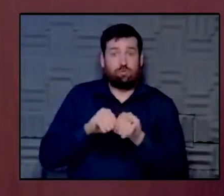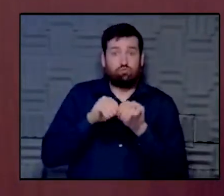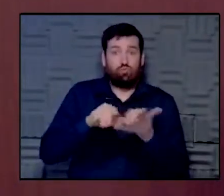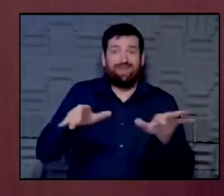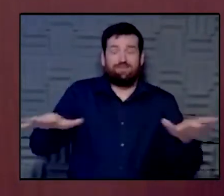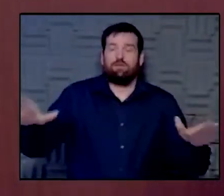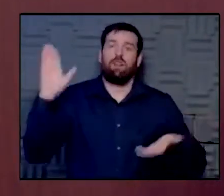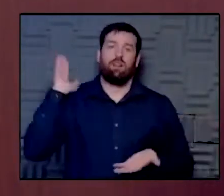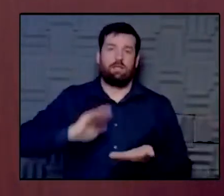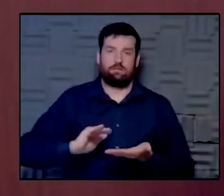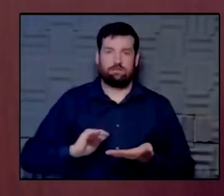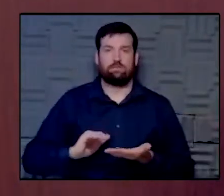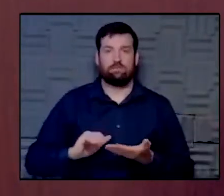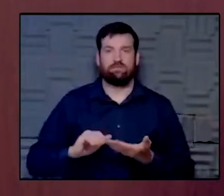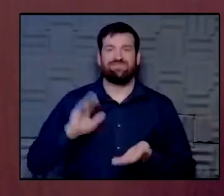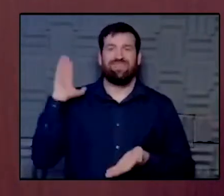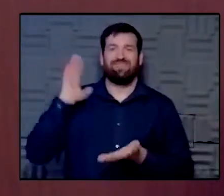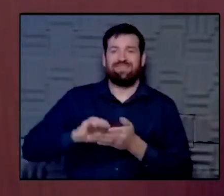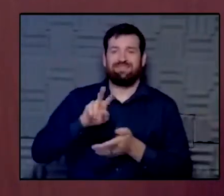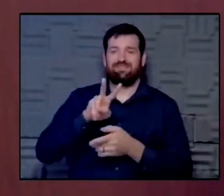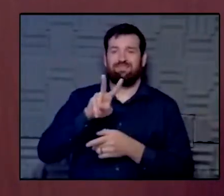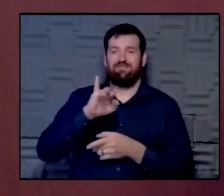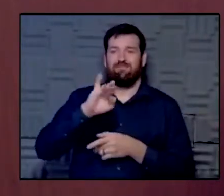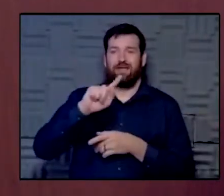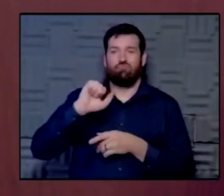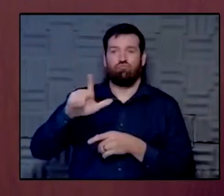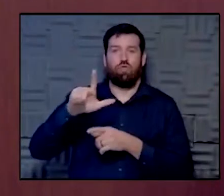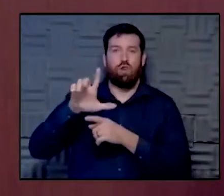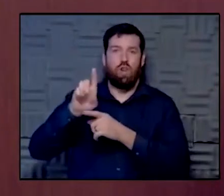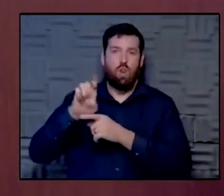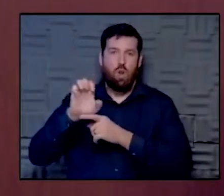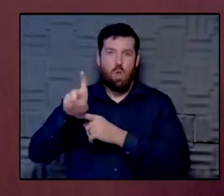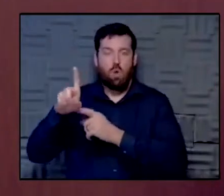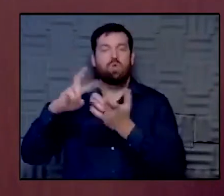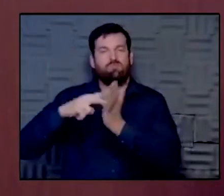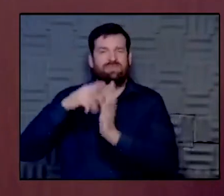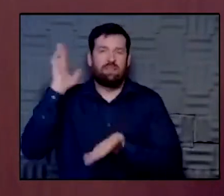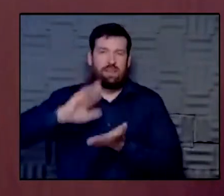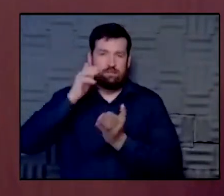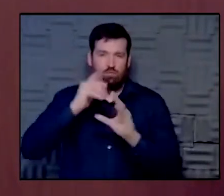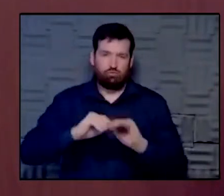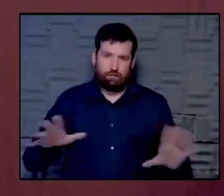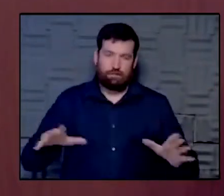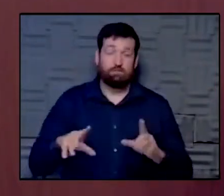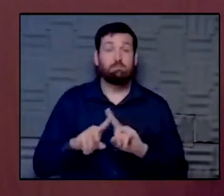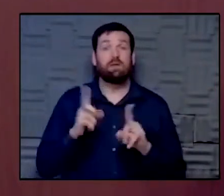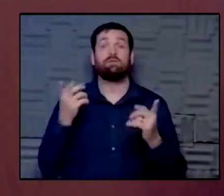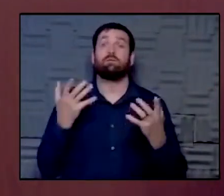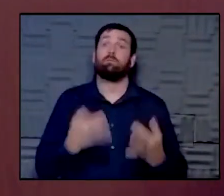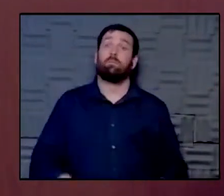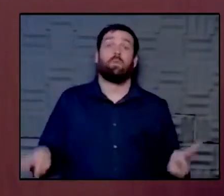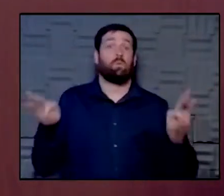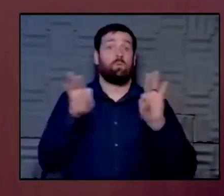you have less of that viral load, it's probably less likely that you're going to be transmitting it to others. But it's still important